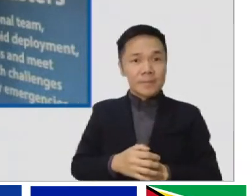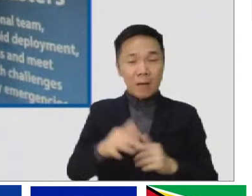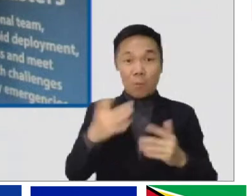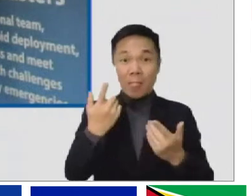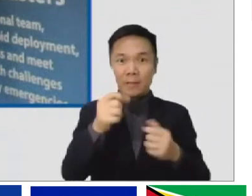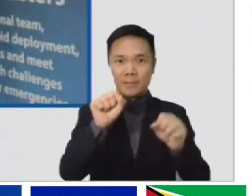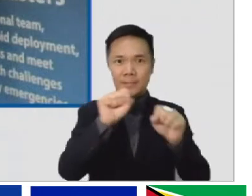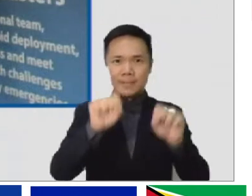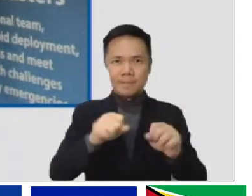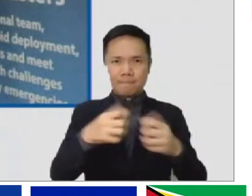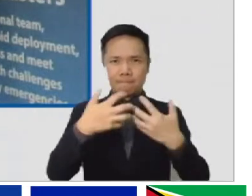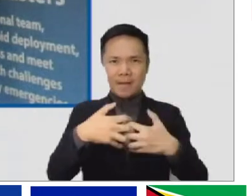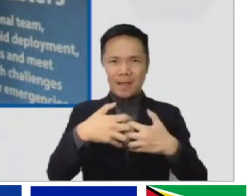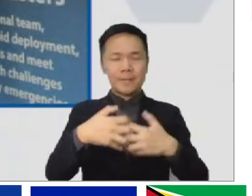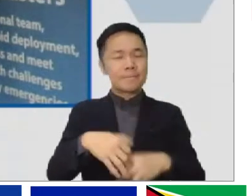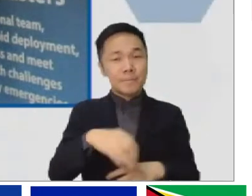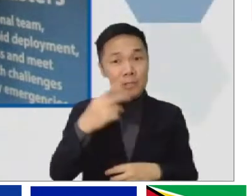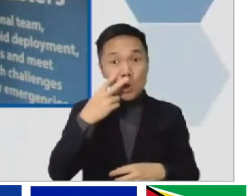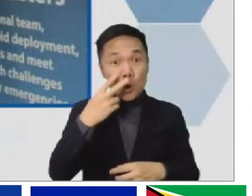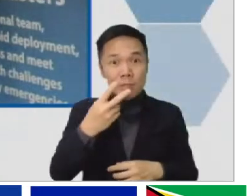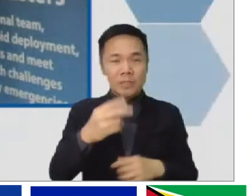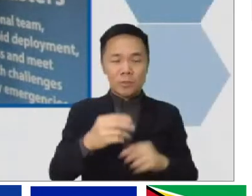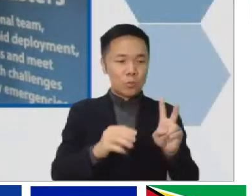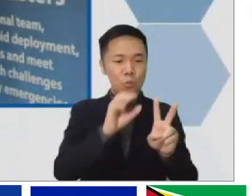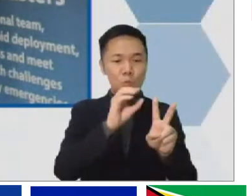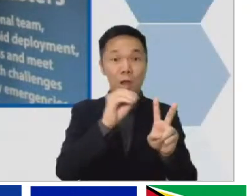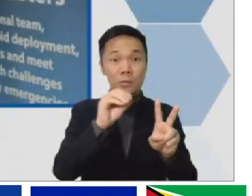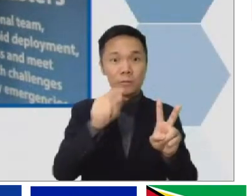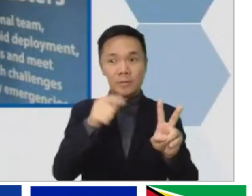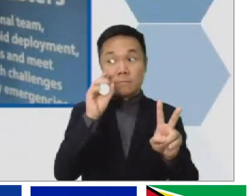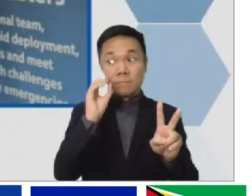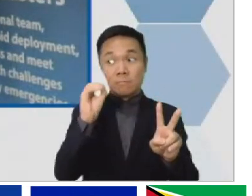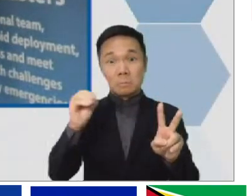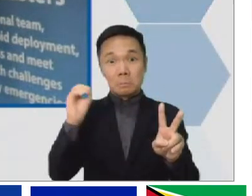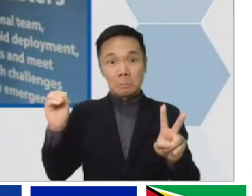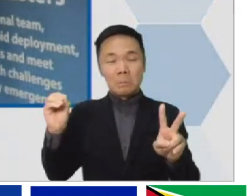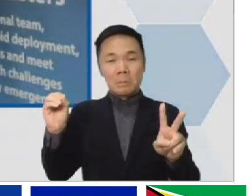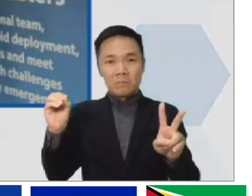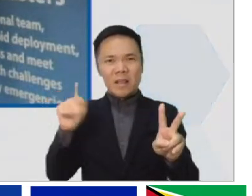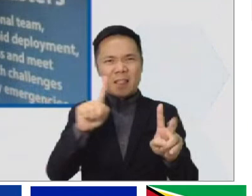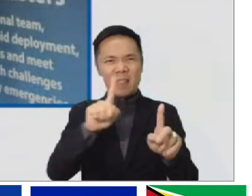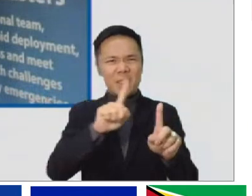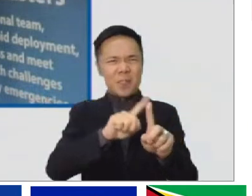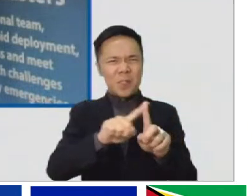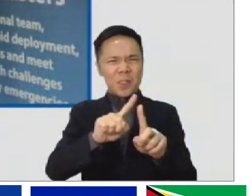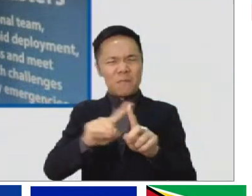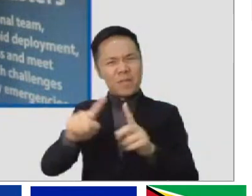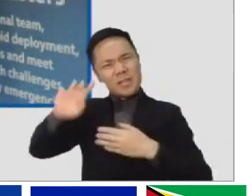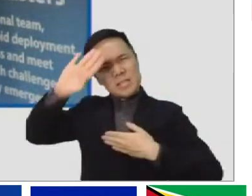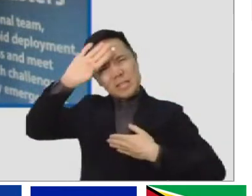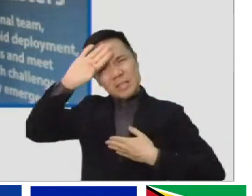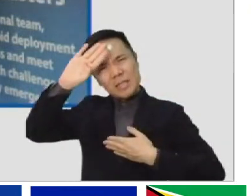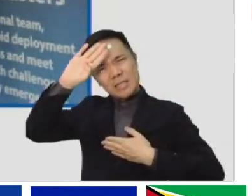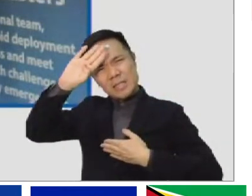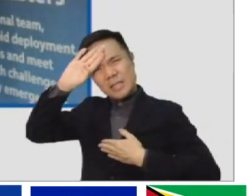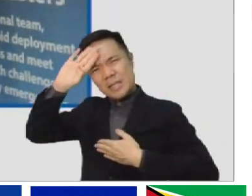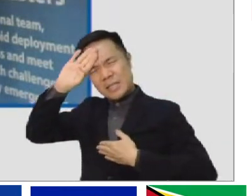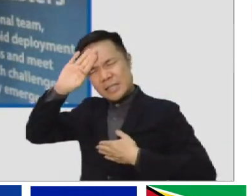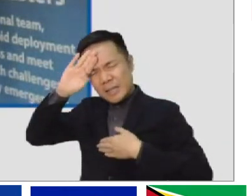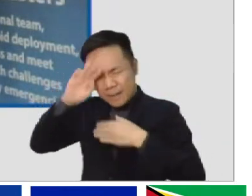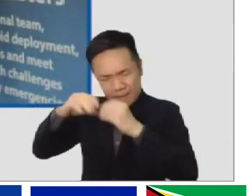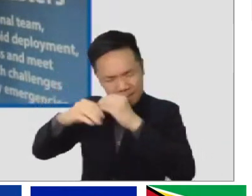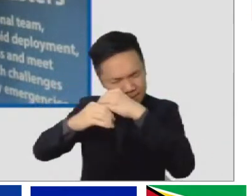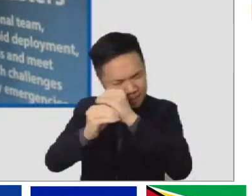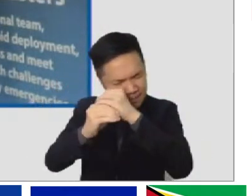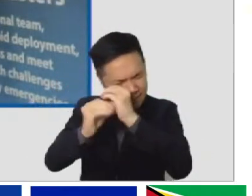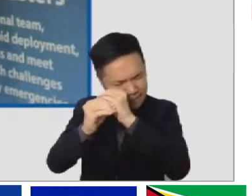200,000 samples of for example, of the variants of this virus, and the pandemic influenza surveillance